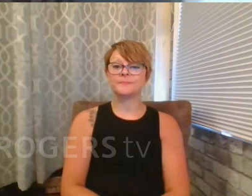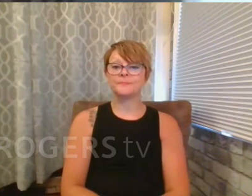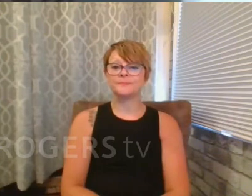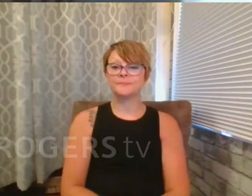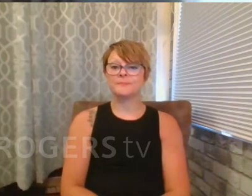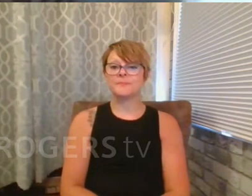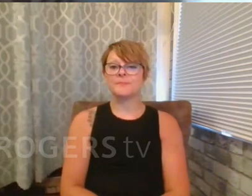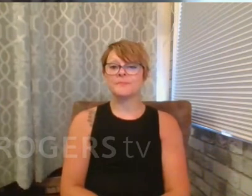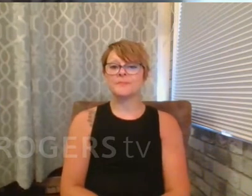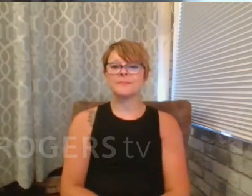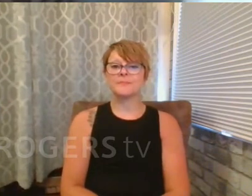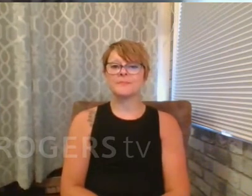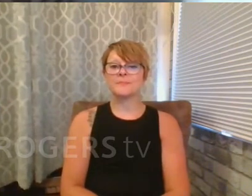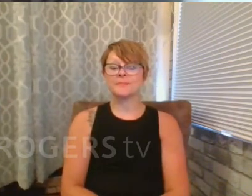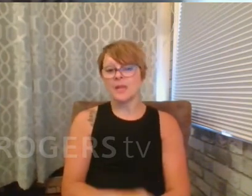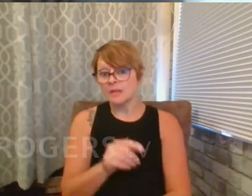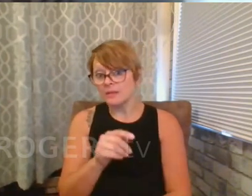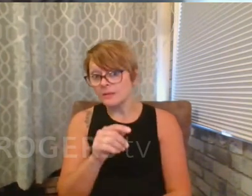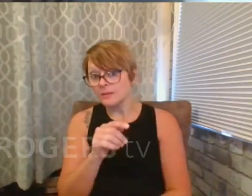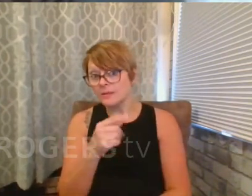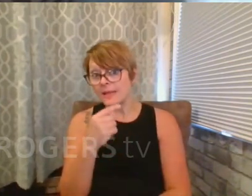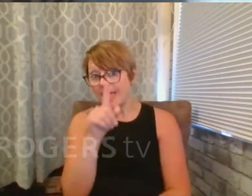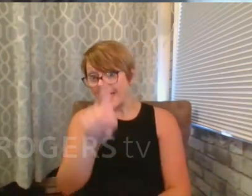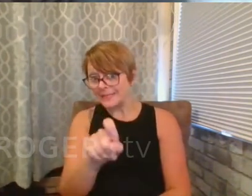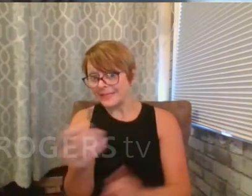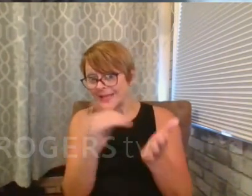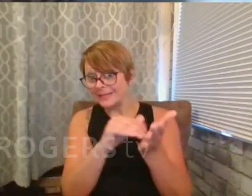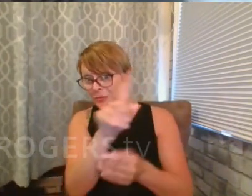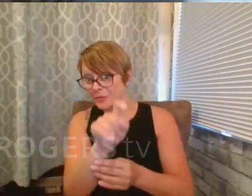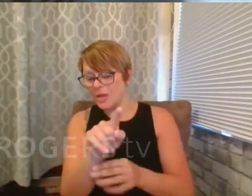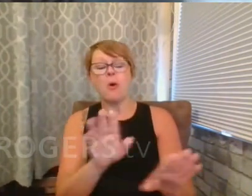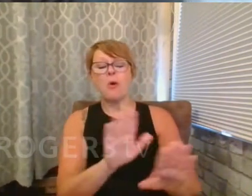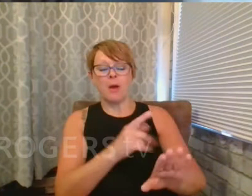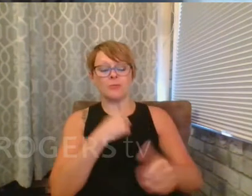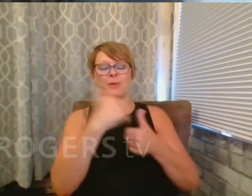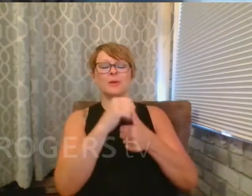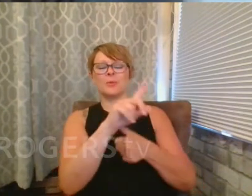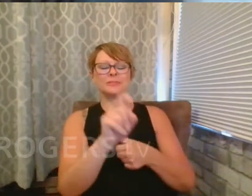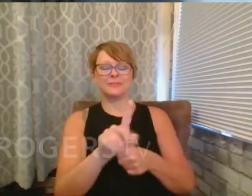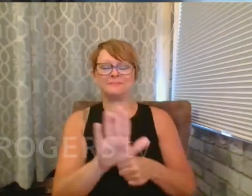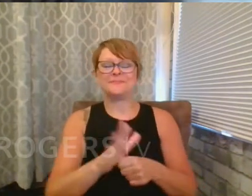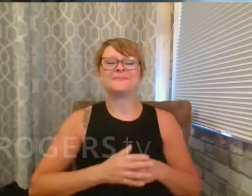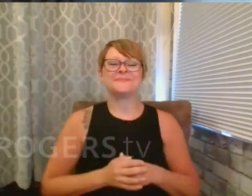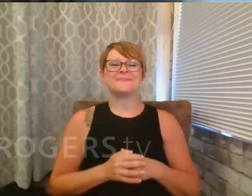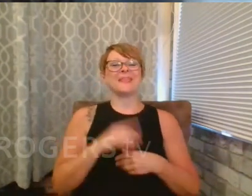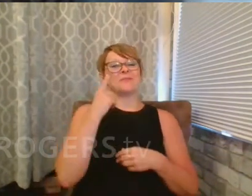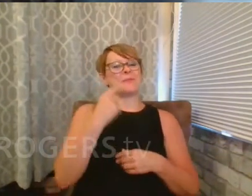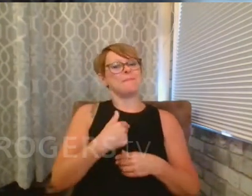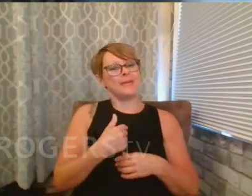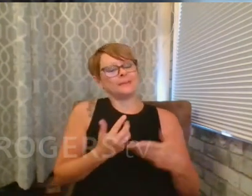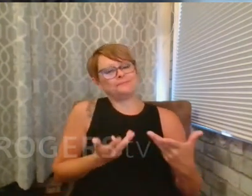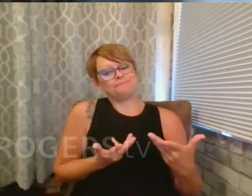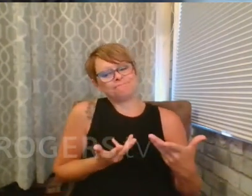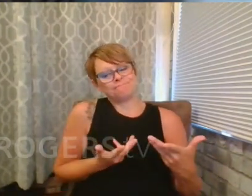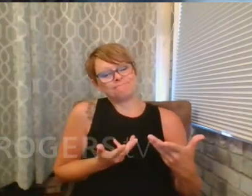Should I read the question again, or? No, I got the question. Yeah. For me, it's, I guess this is